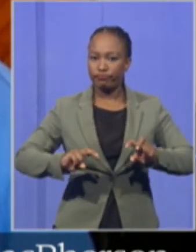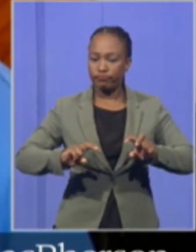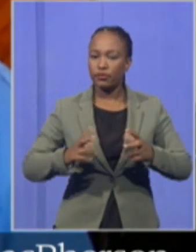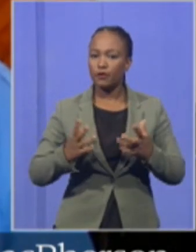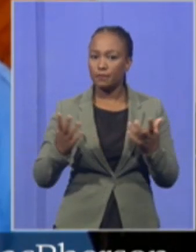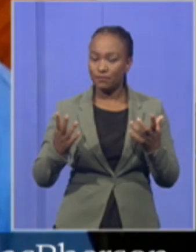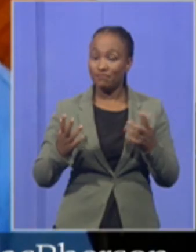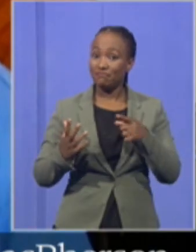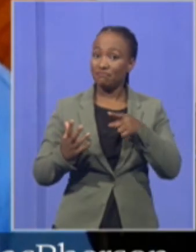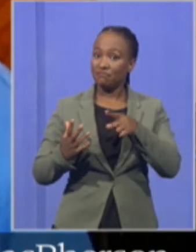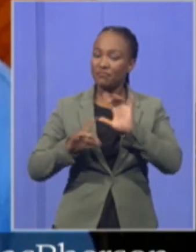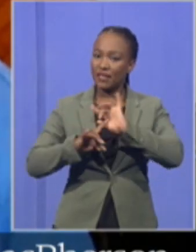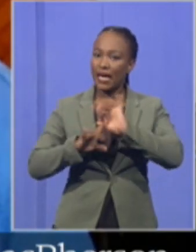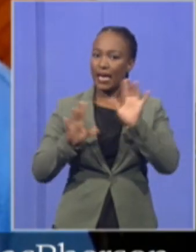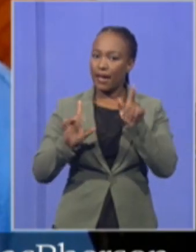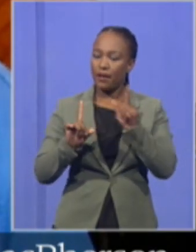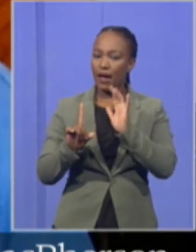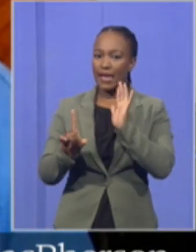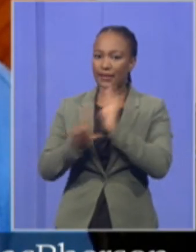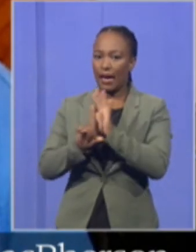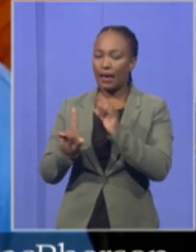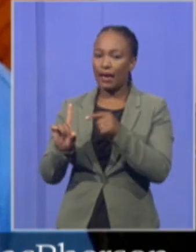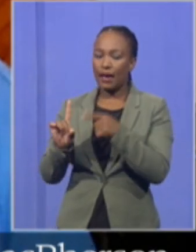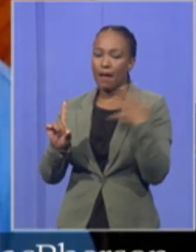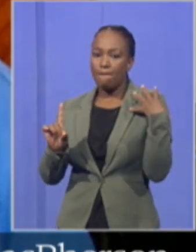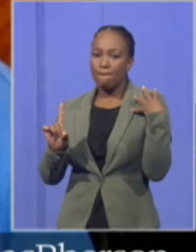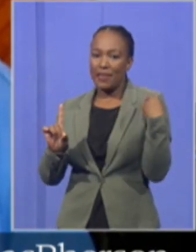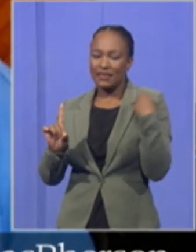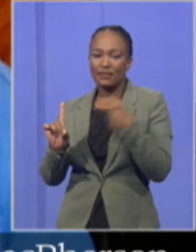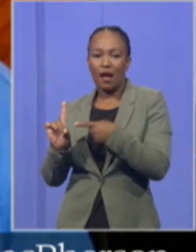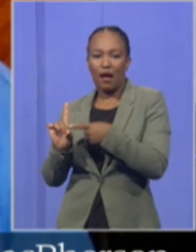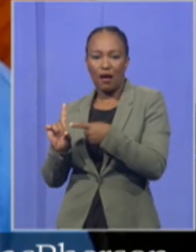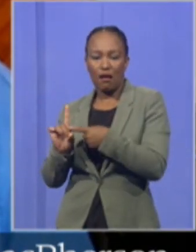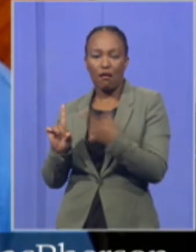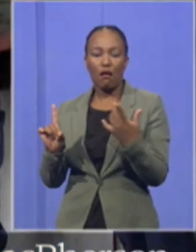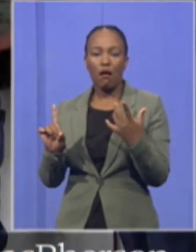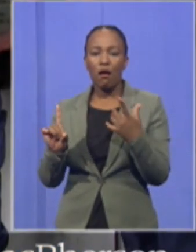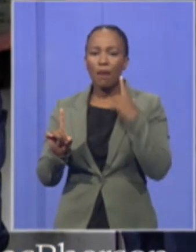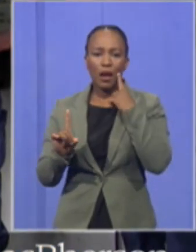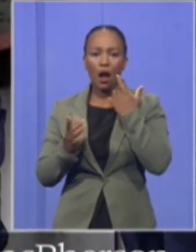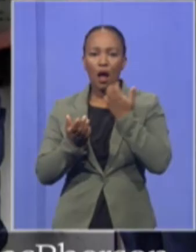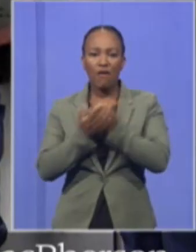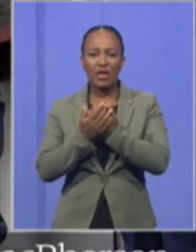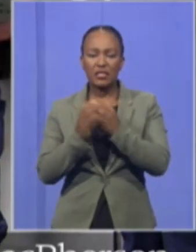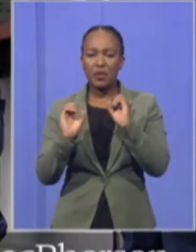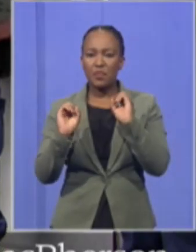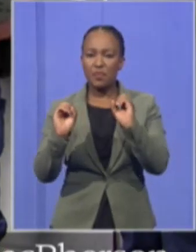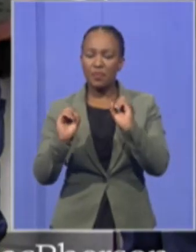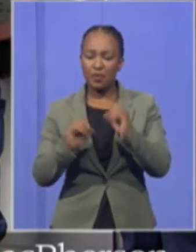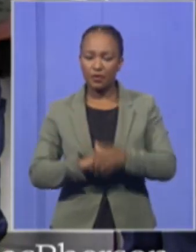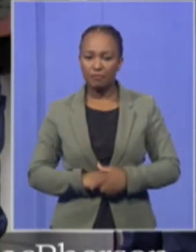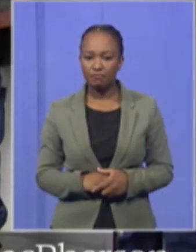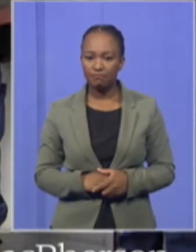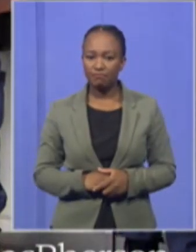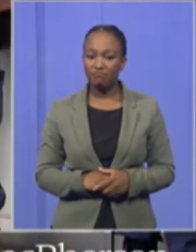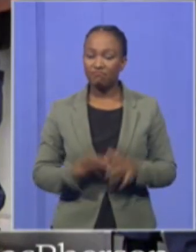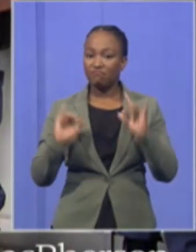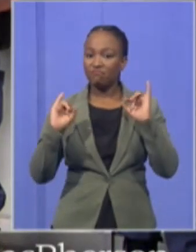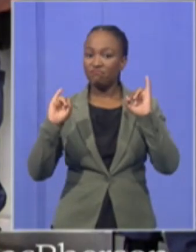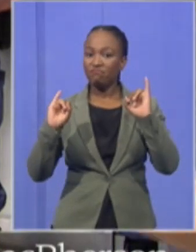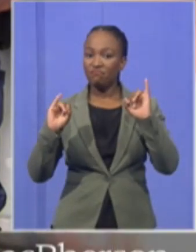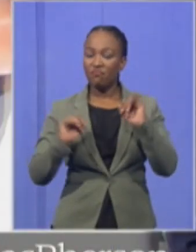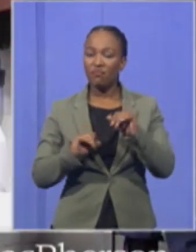is a clear attack on Minister McPherson without any shred of evidence. Go fagile e matlhomahibidu magareng ga tona